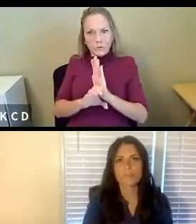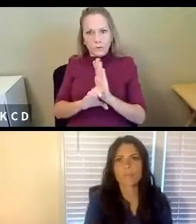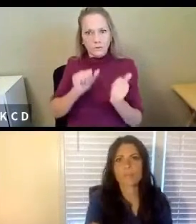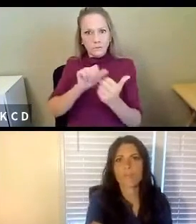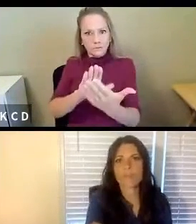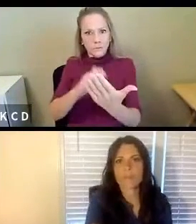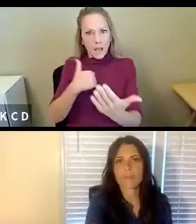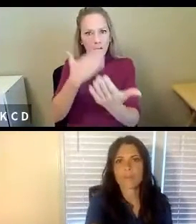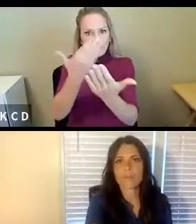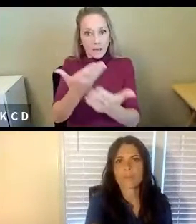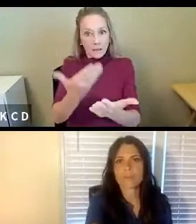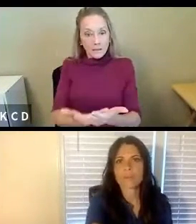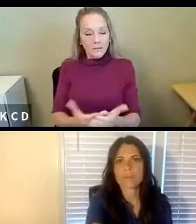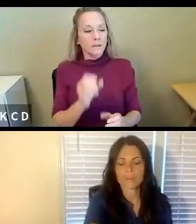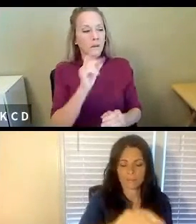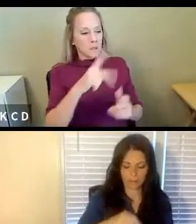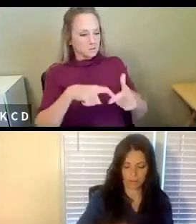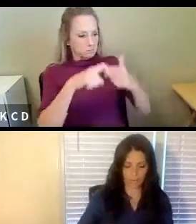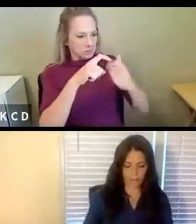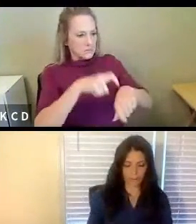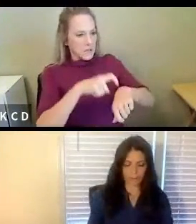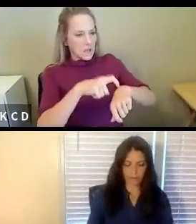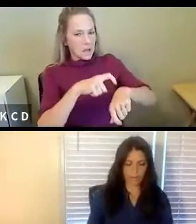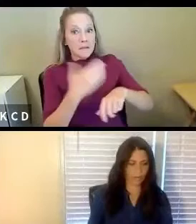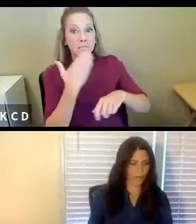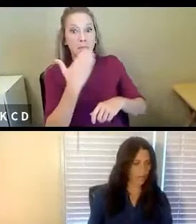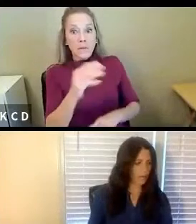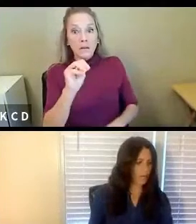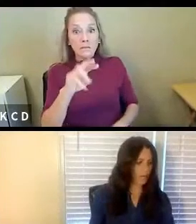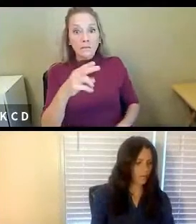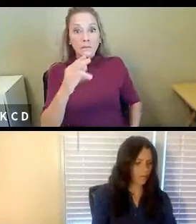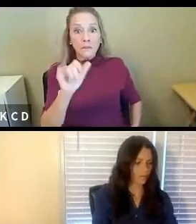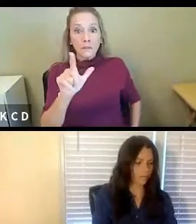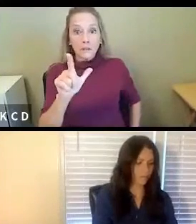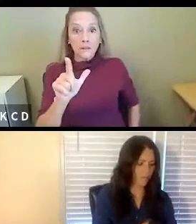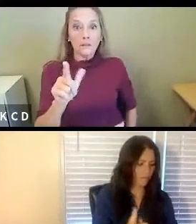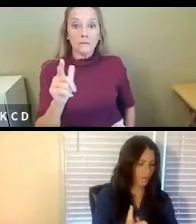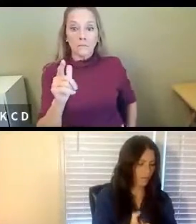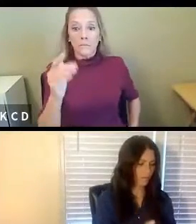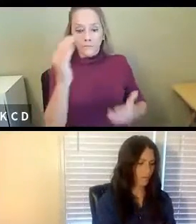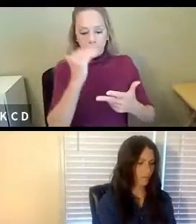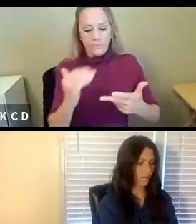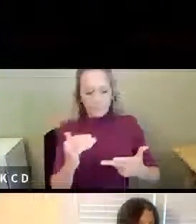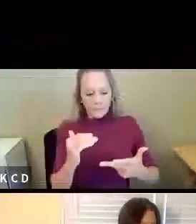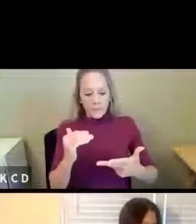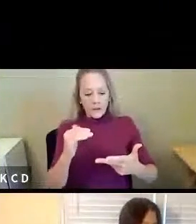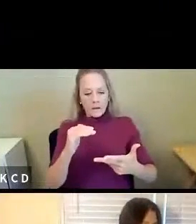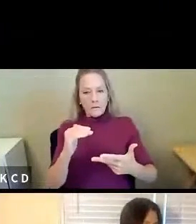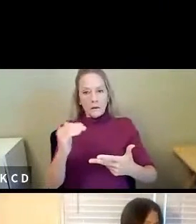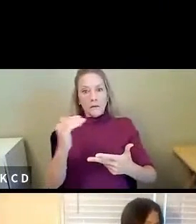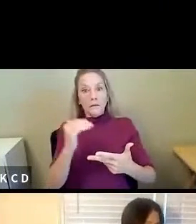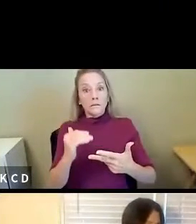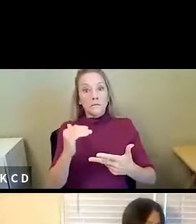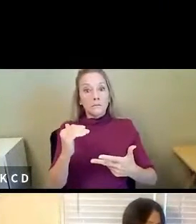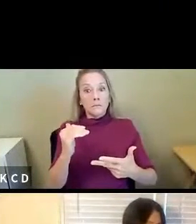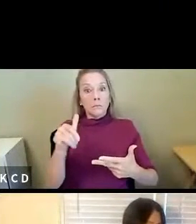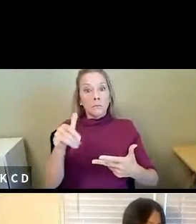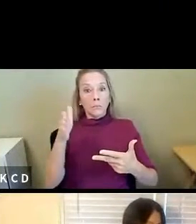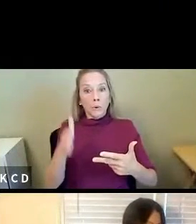Mr. Hill. All right, thank you, Mr. Hill. The next person we have for public forum